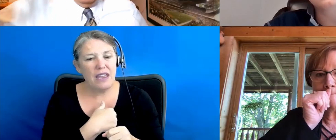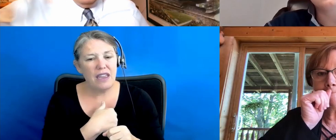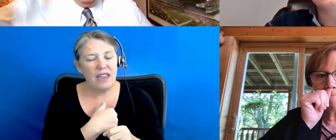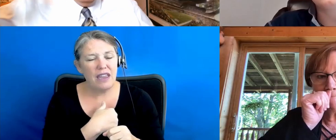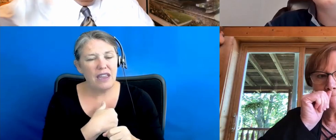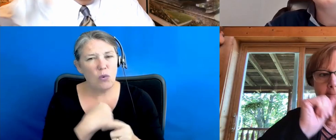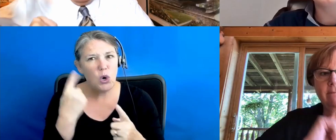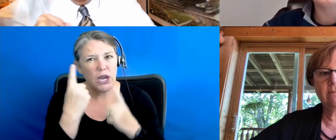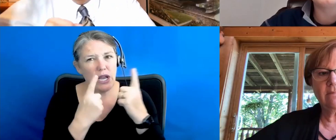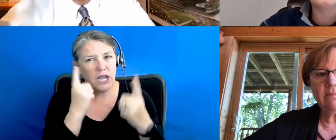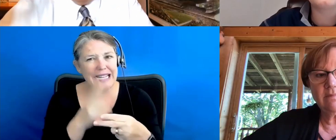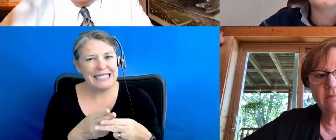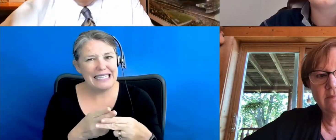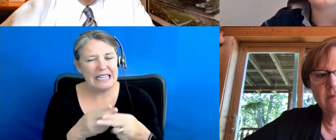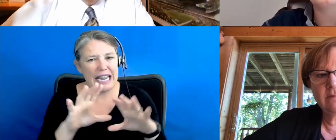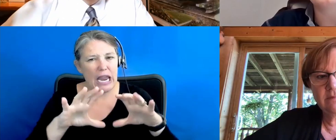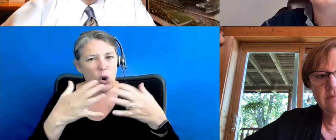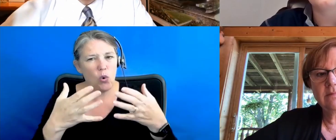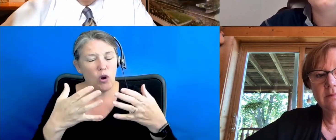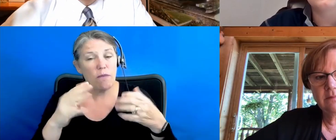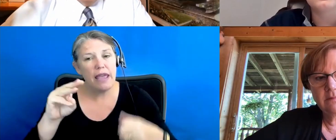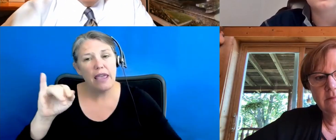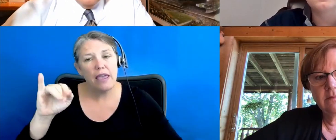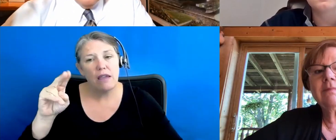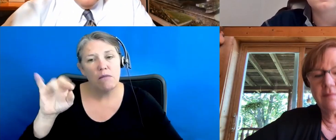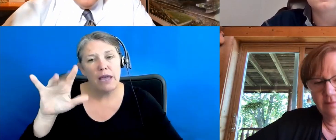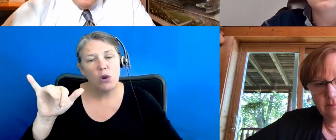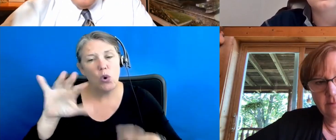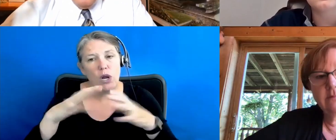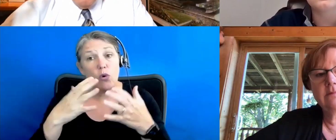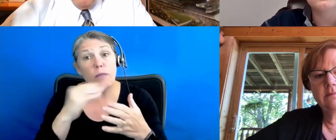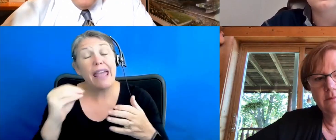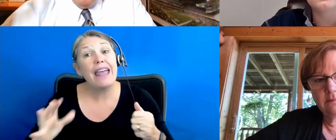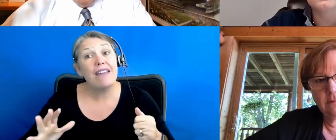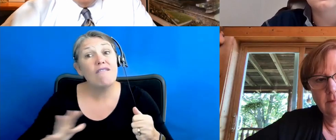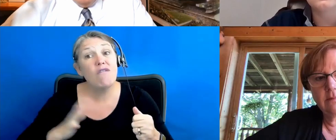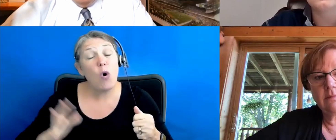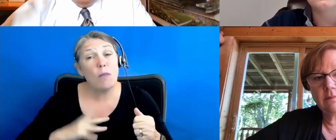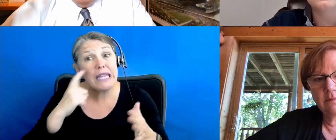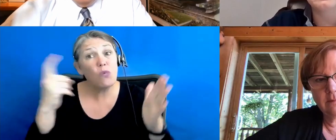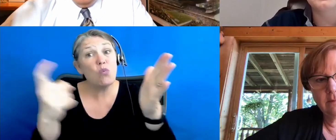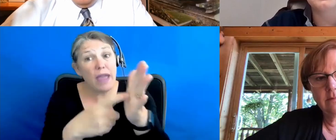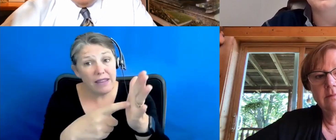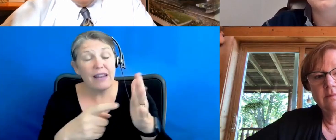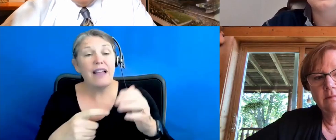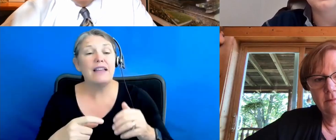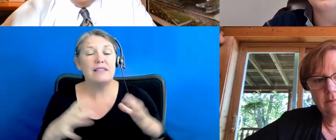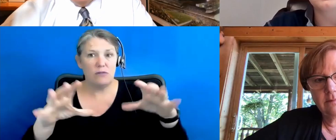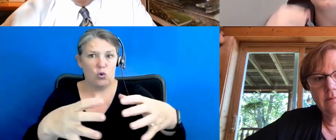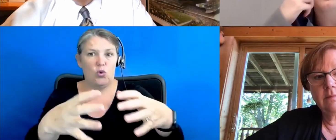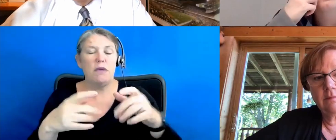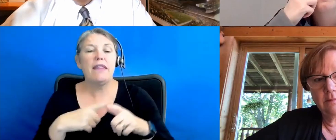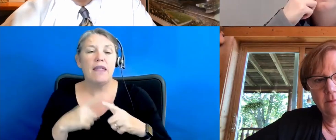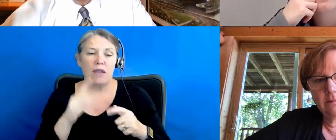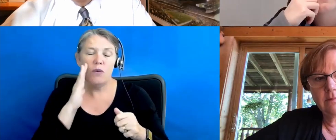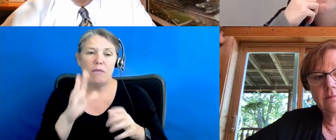a group, a minority group, and formally recognized as such, then there would be a considerable amount